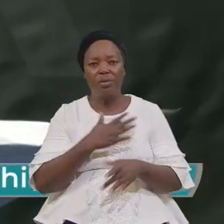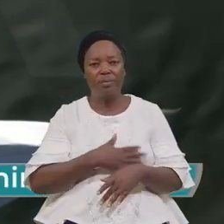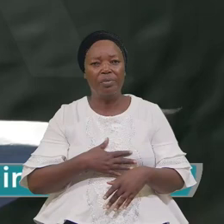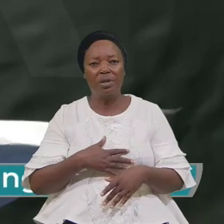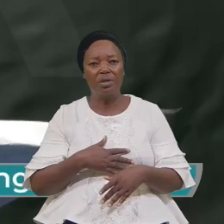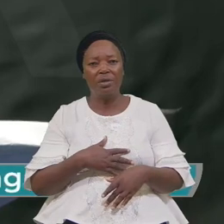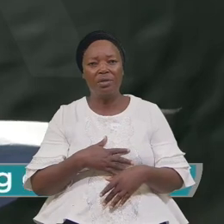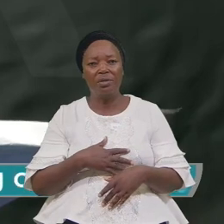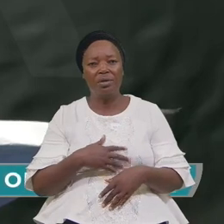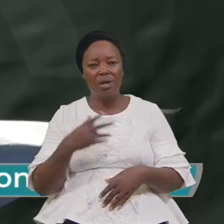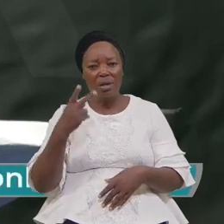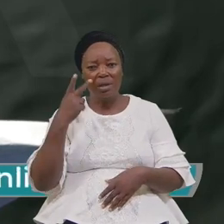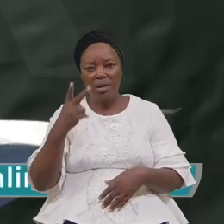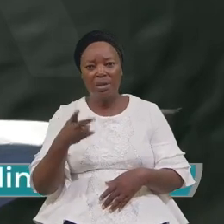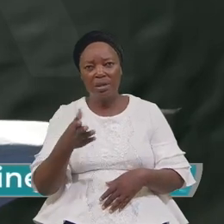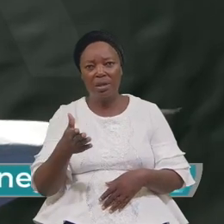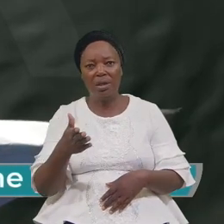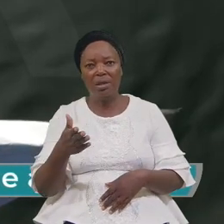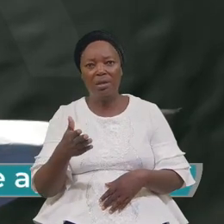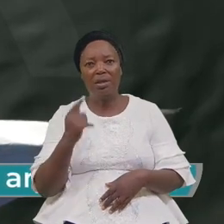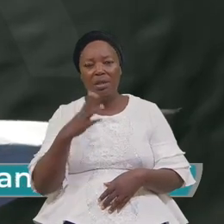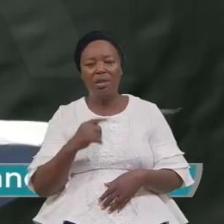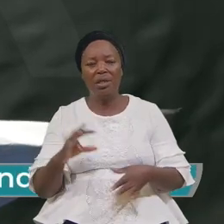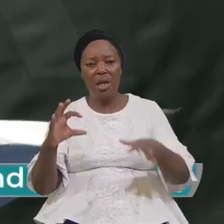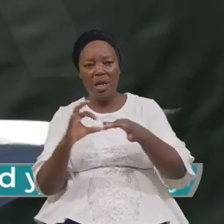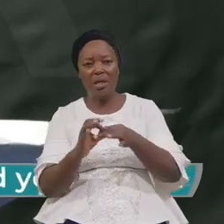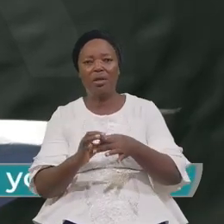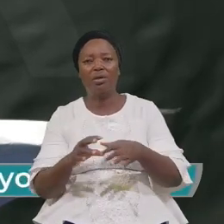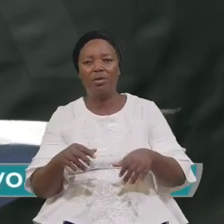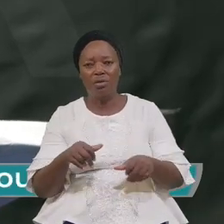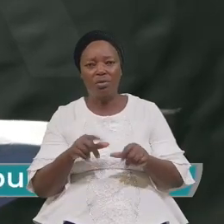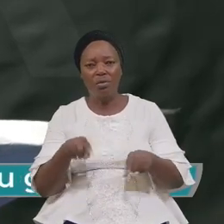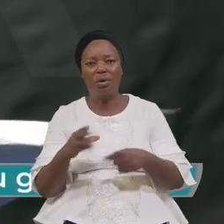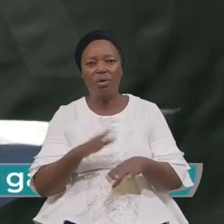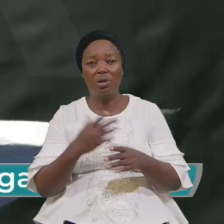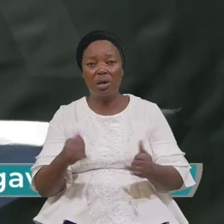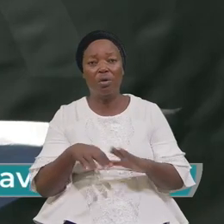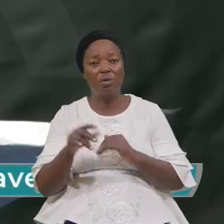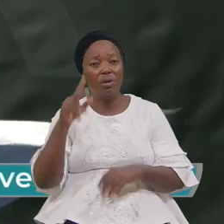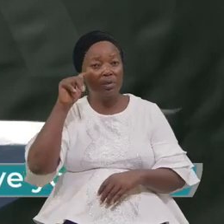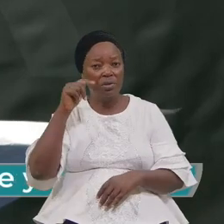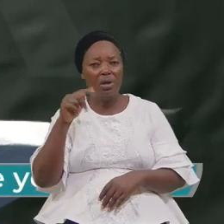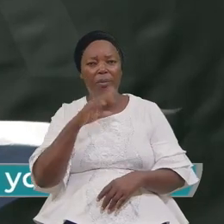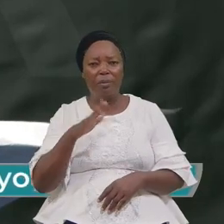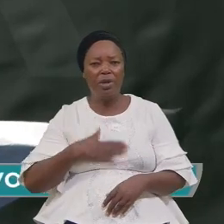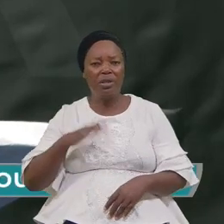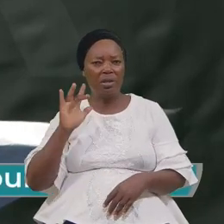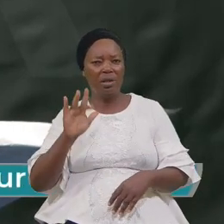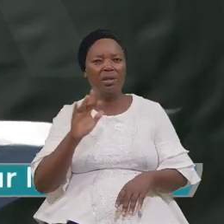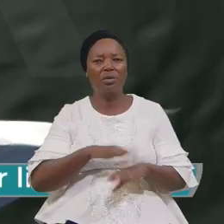your screen. There's a link going on your screen. Click on that link.